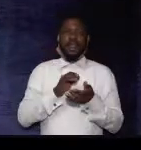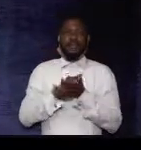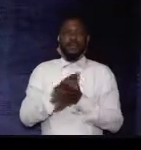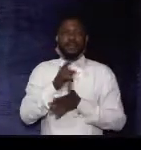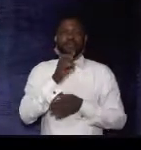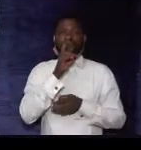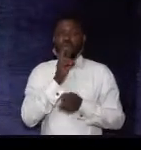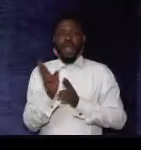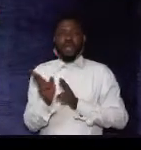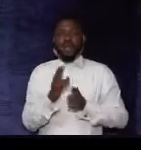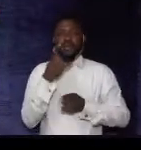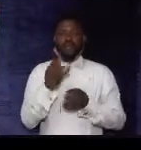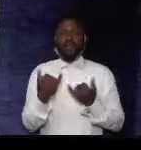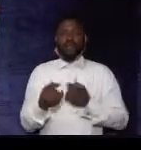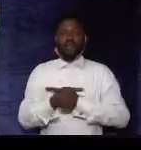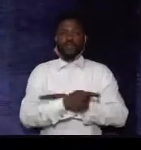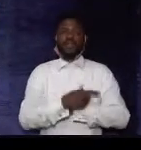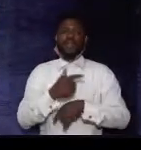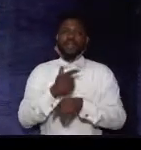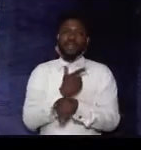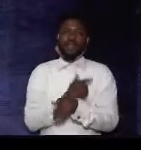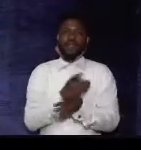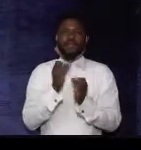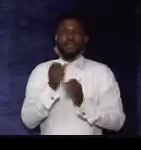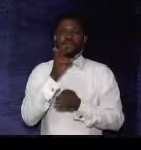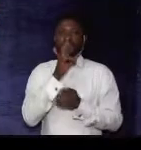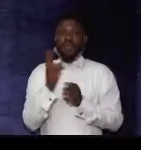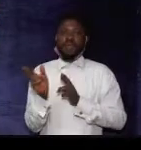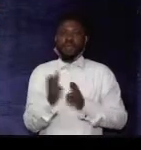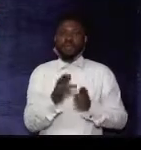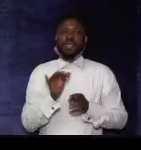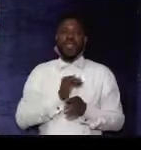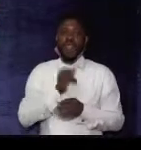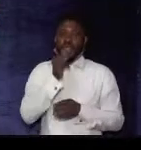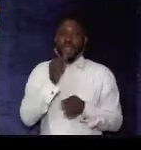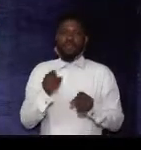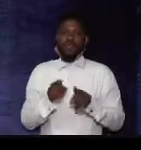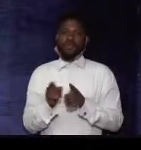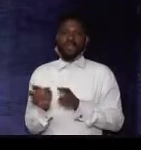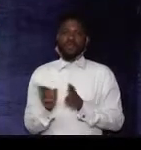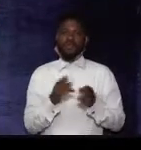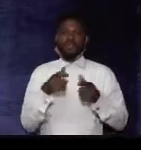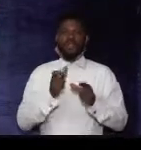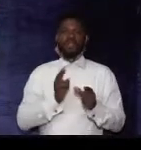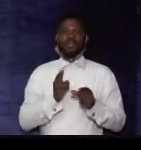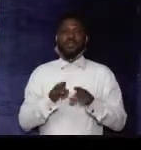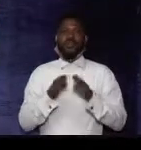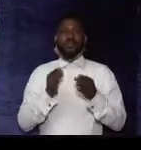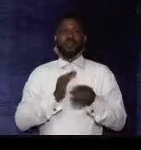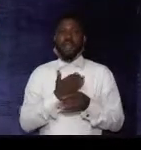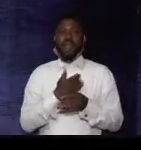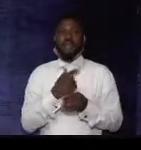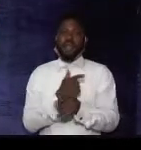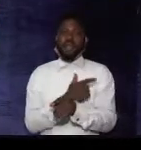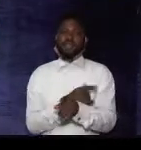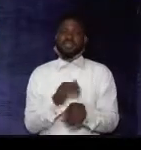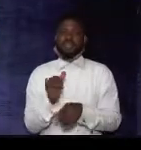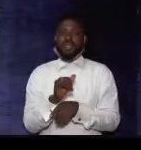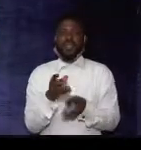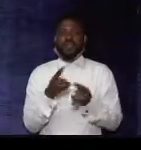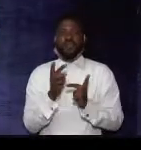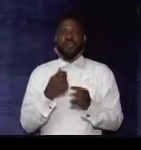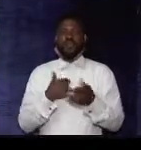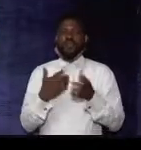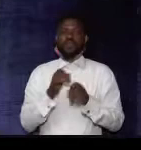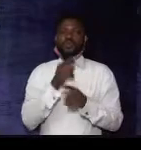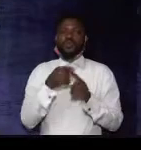Popo. I believe you are ready for today's lesson. If you are ready, I'm also ready. But let's open our lesson the usual